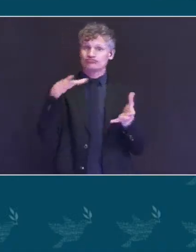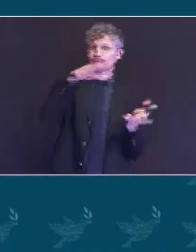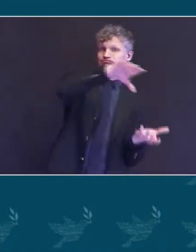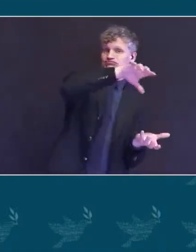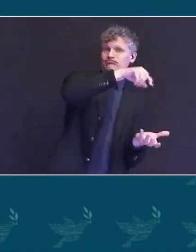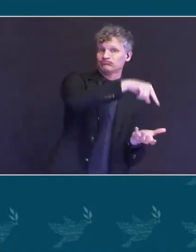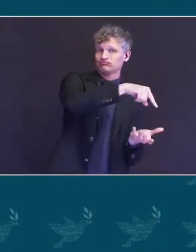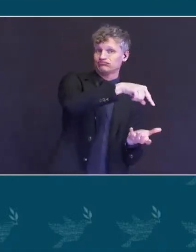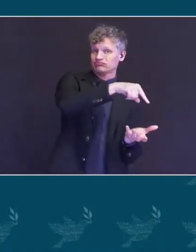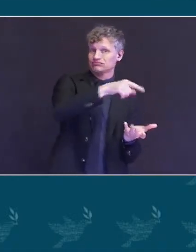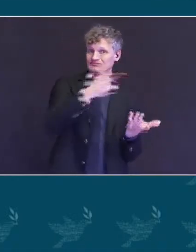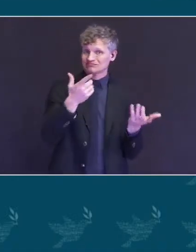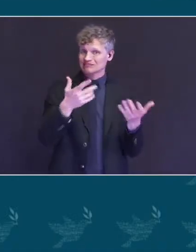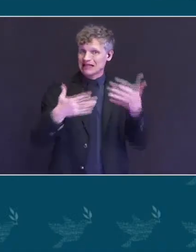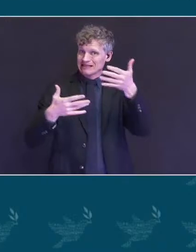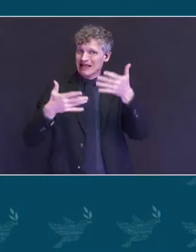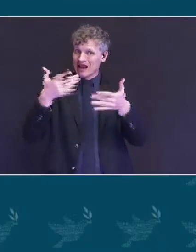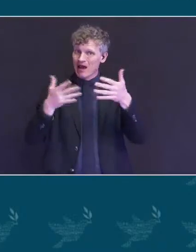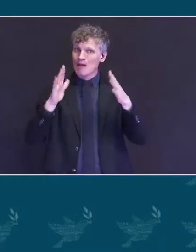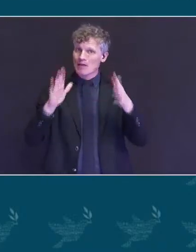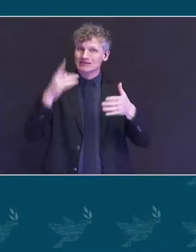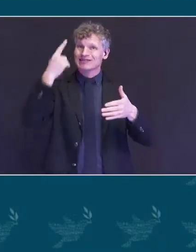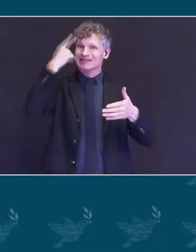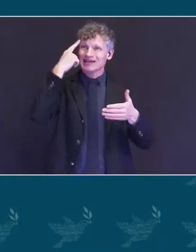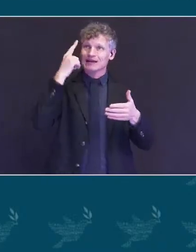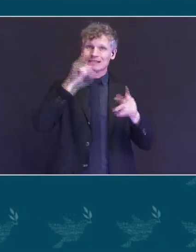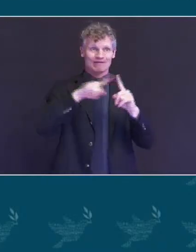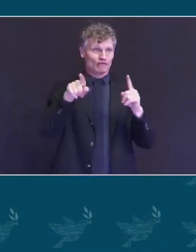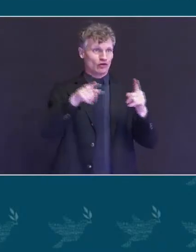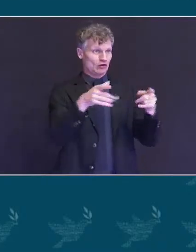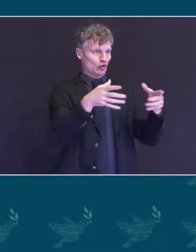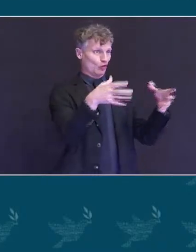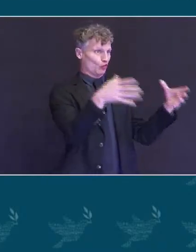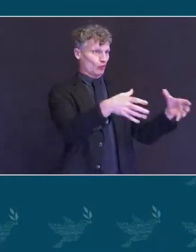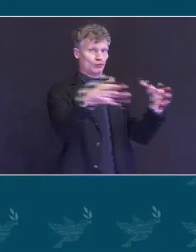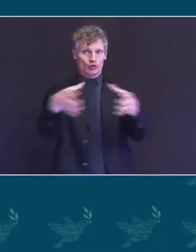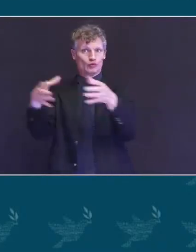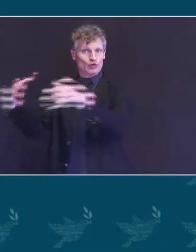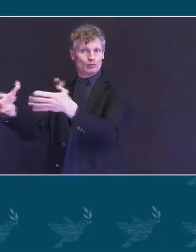collection needs taking into account different categories of people.